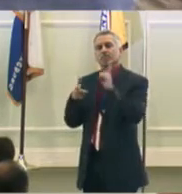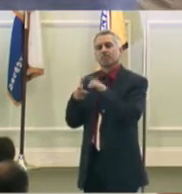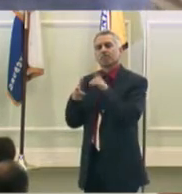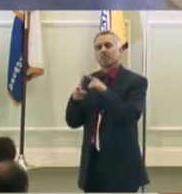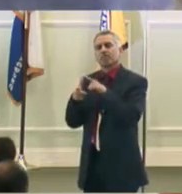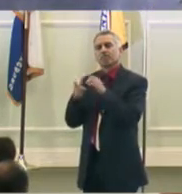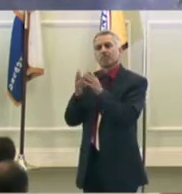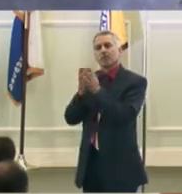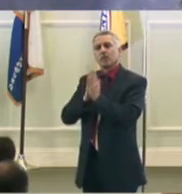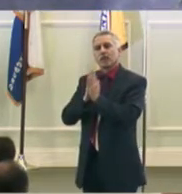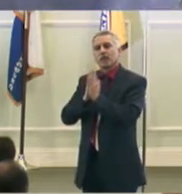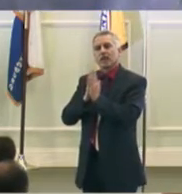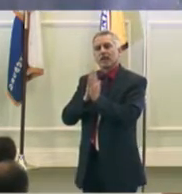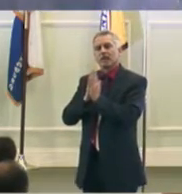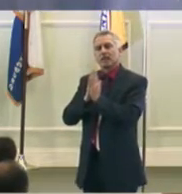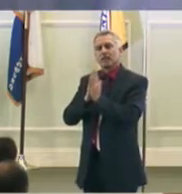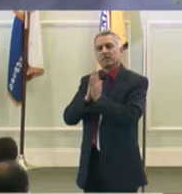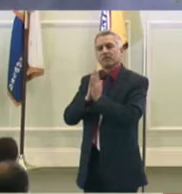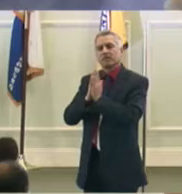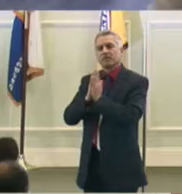prayer requests.